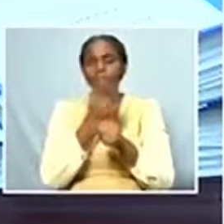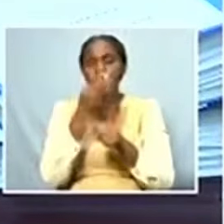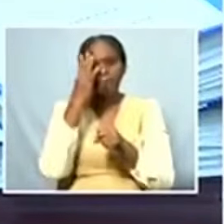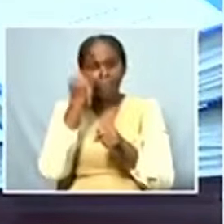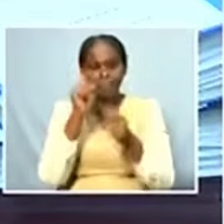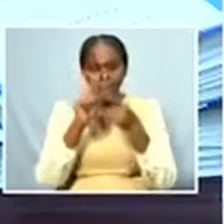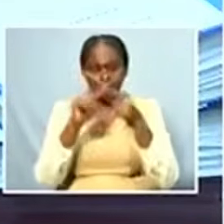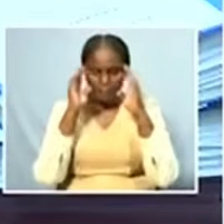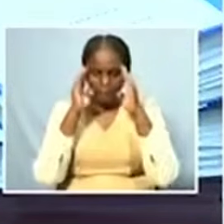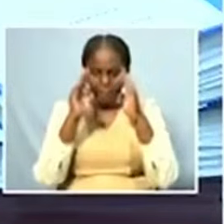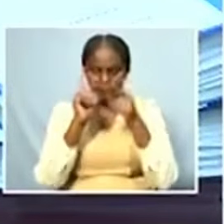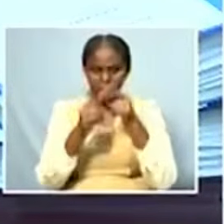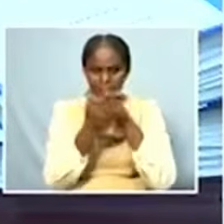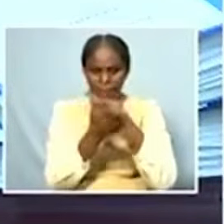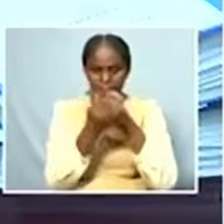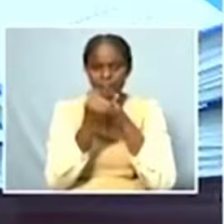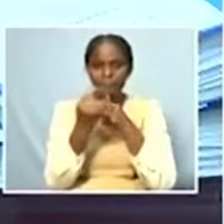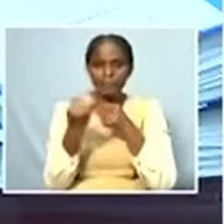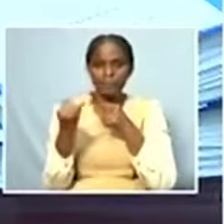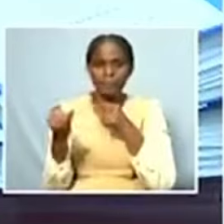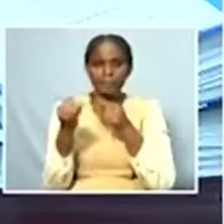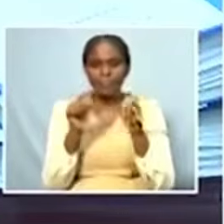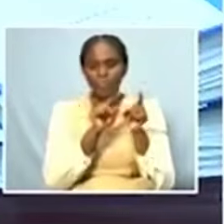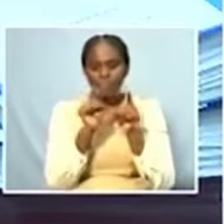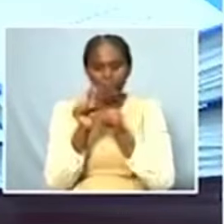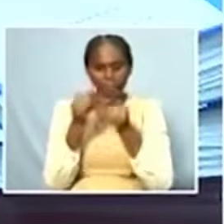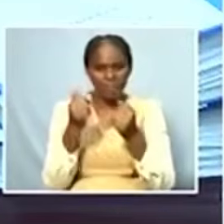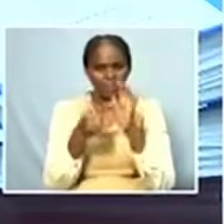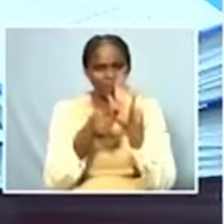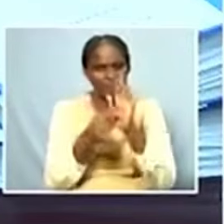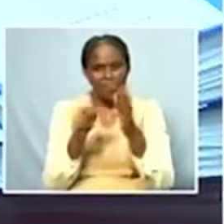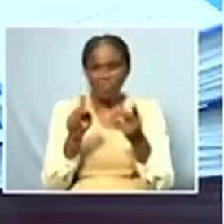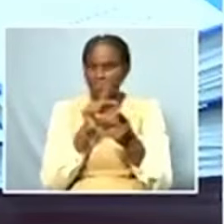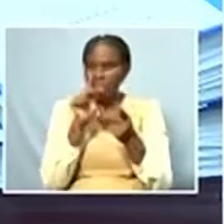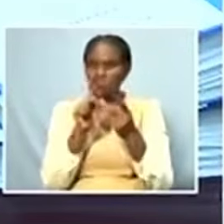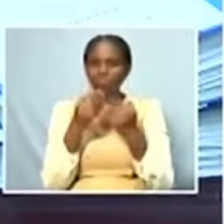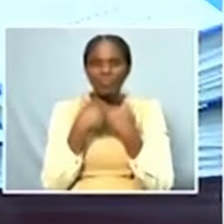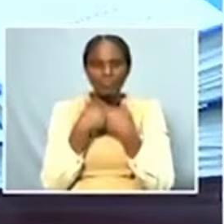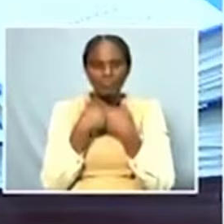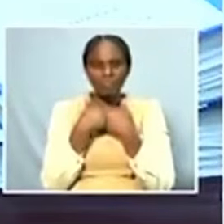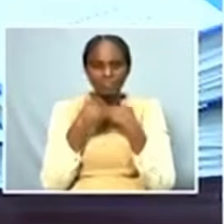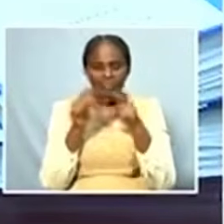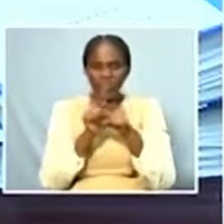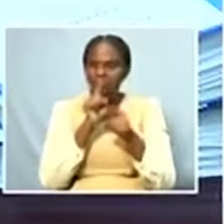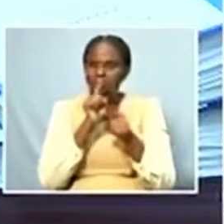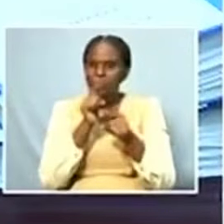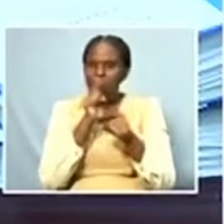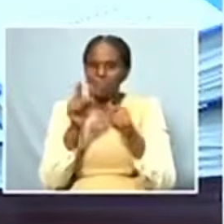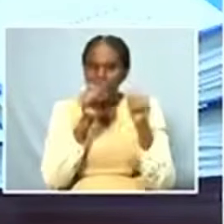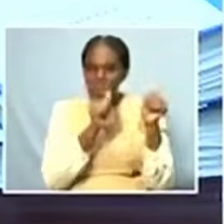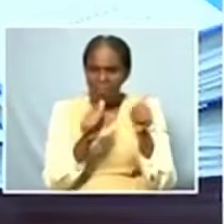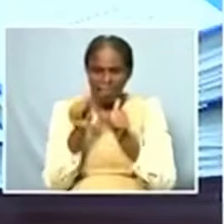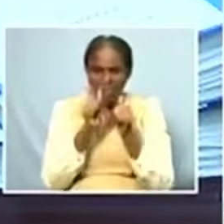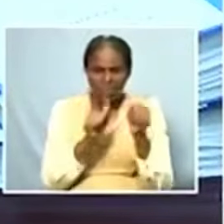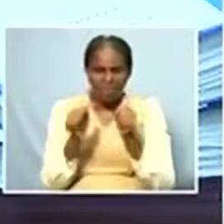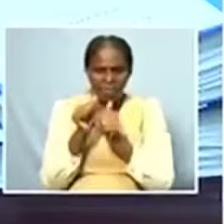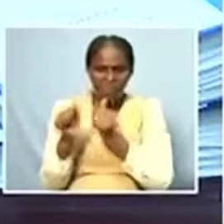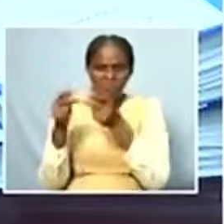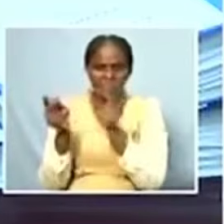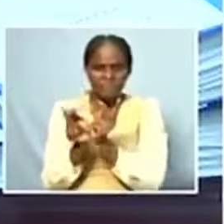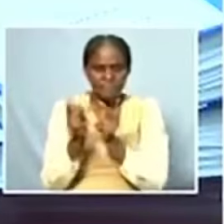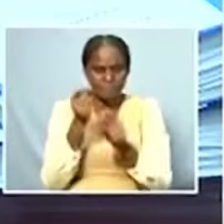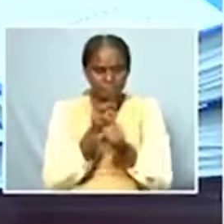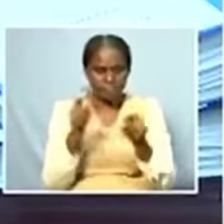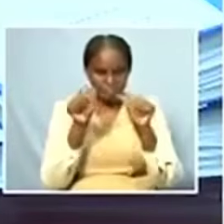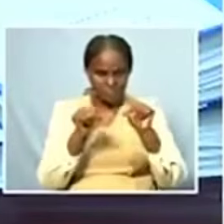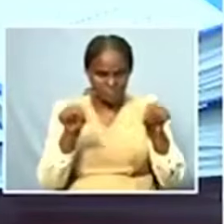to attend to this issue. It all seems to be a reactive position from the